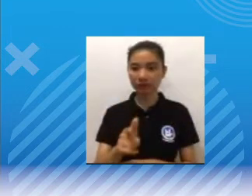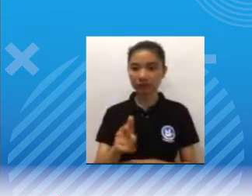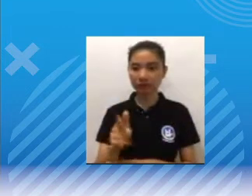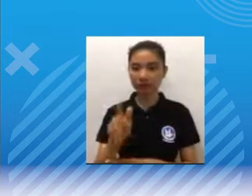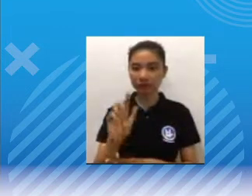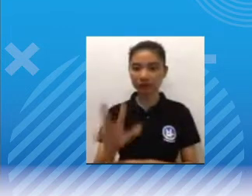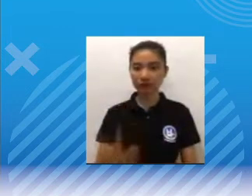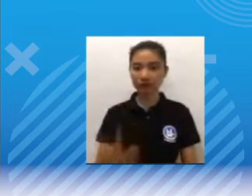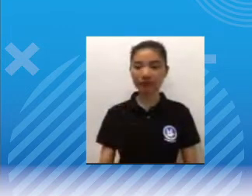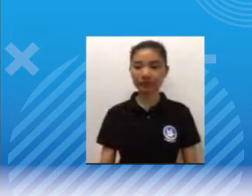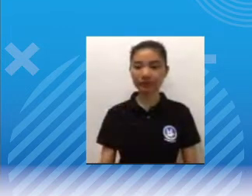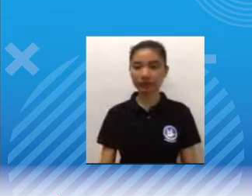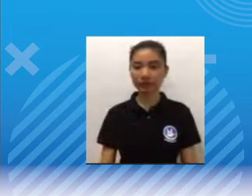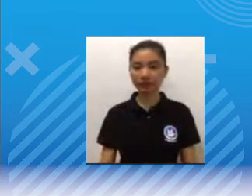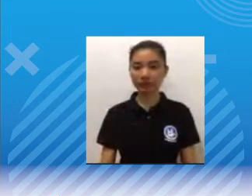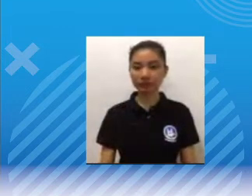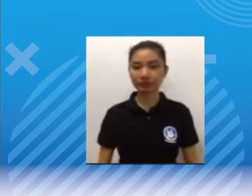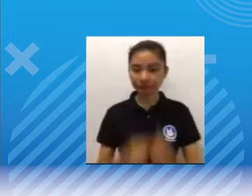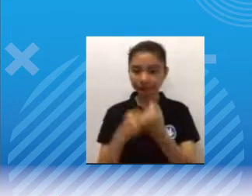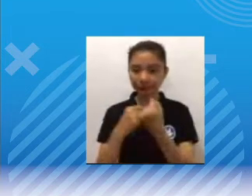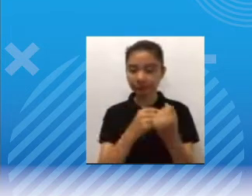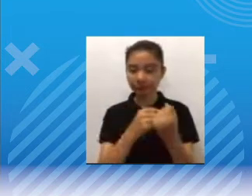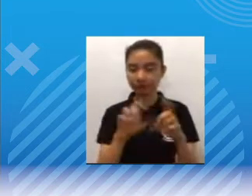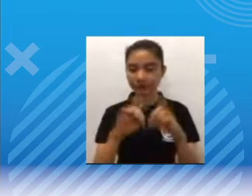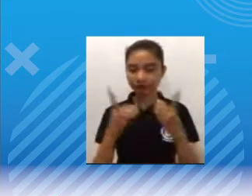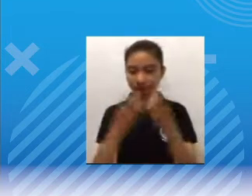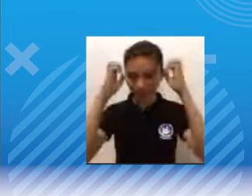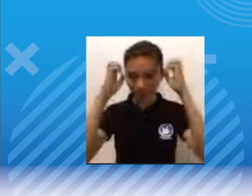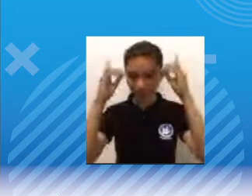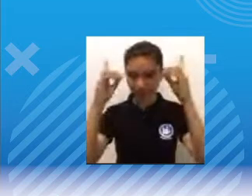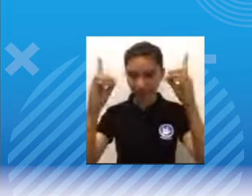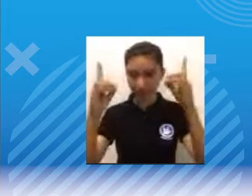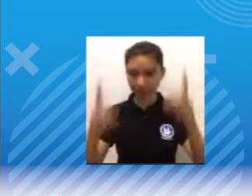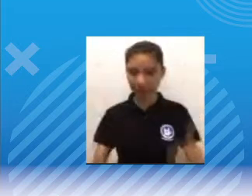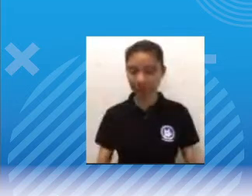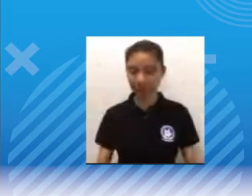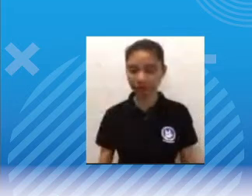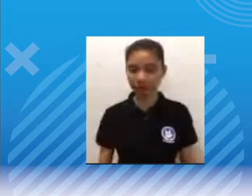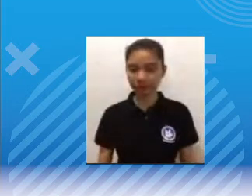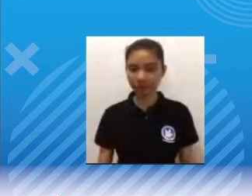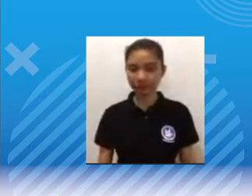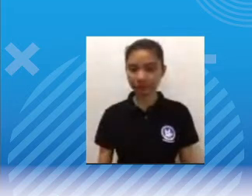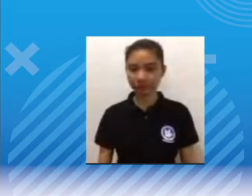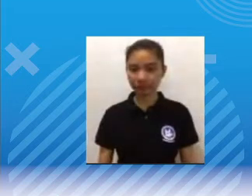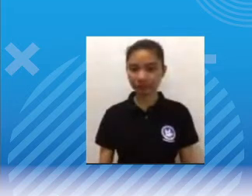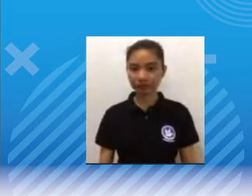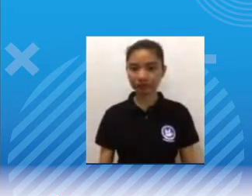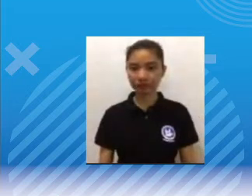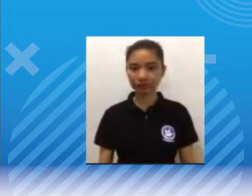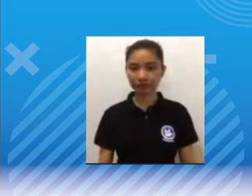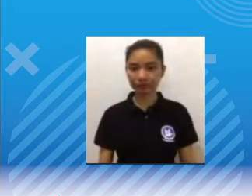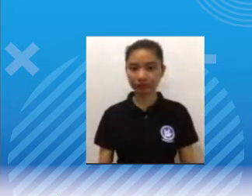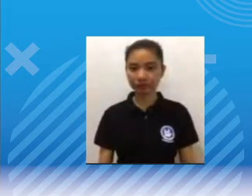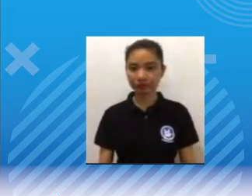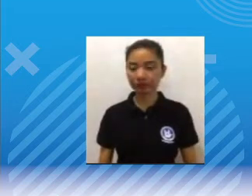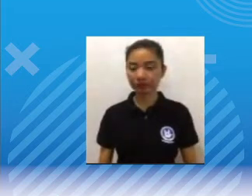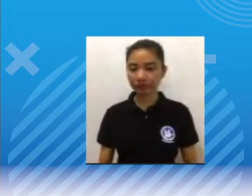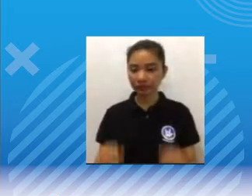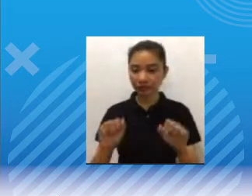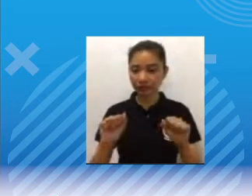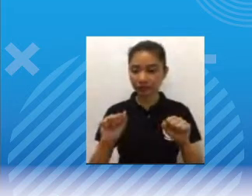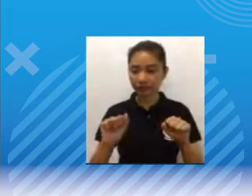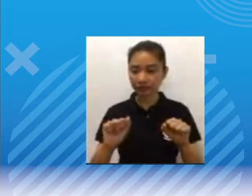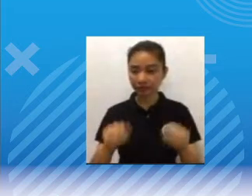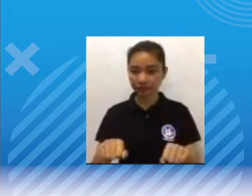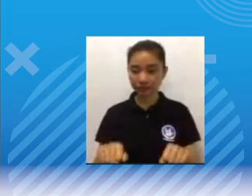to DepEd in identifying PST indicators that we can or